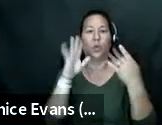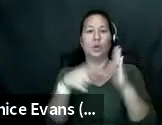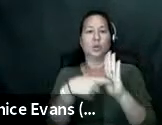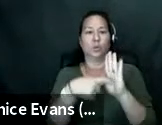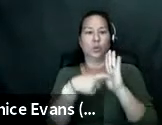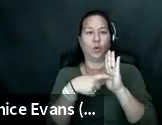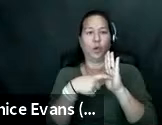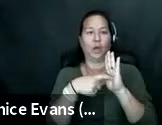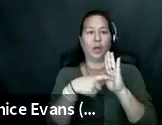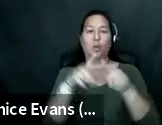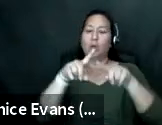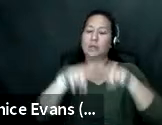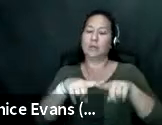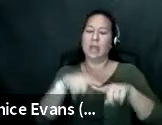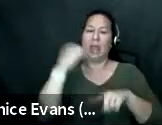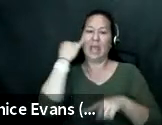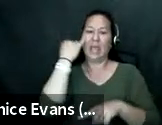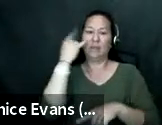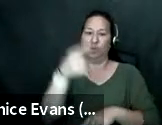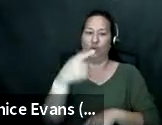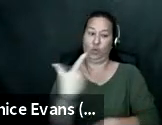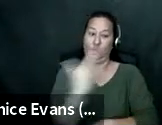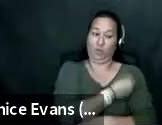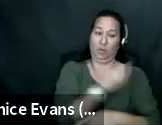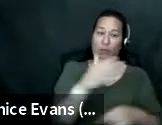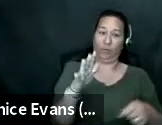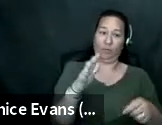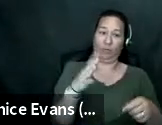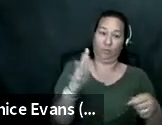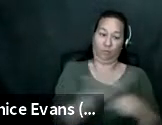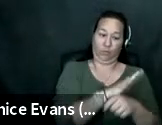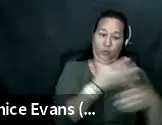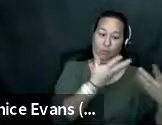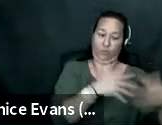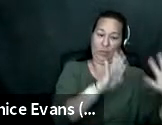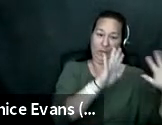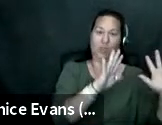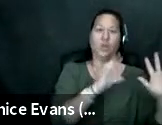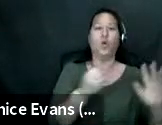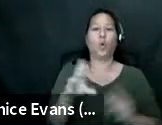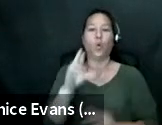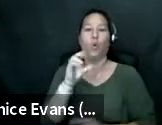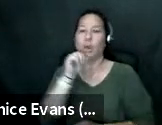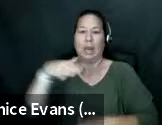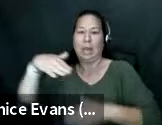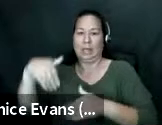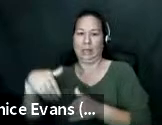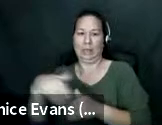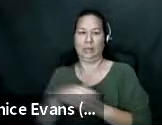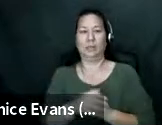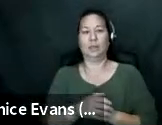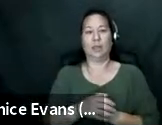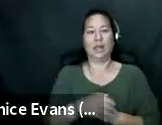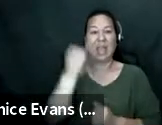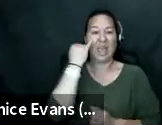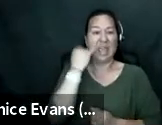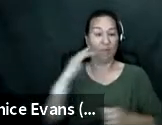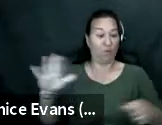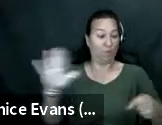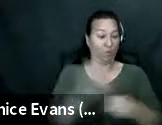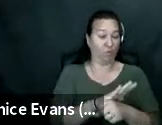whether you're vaccinated or not fully vaccinated. And fully vaccinated means that you have